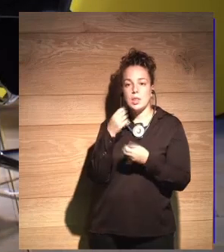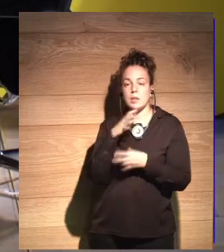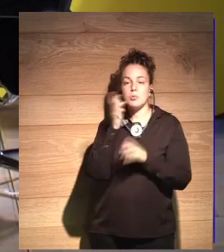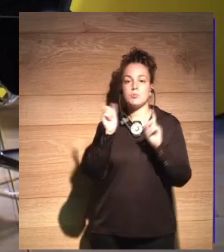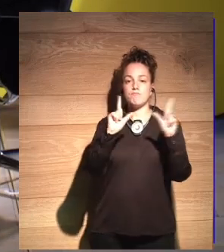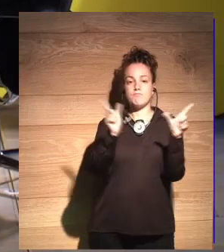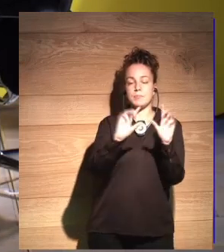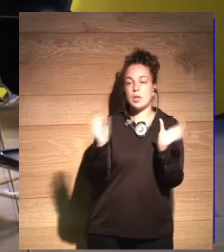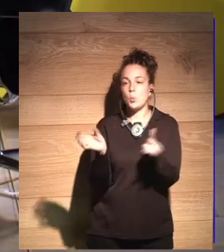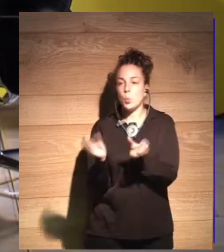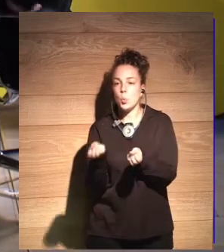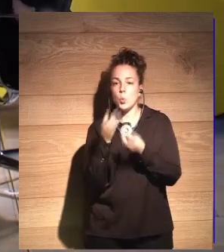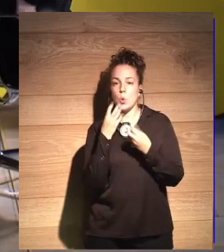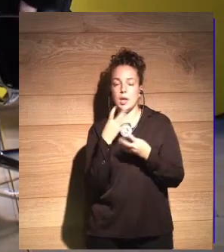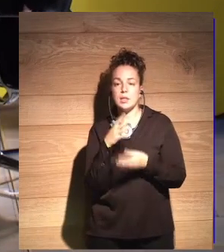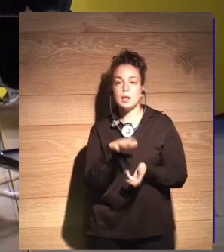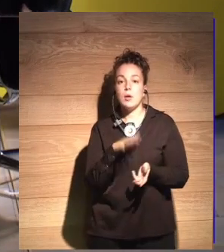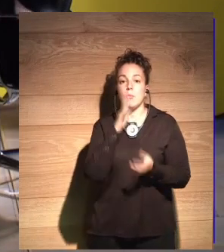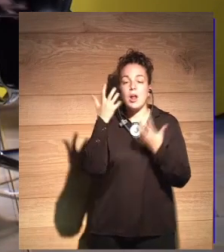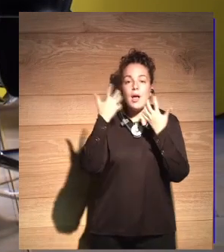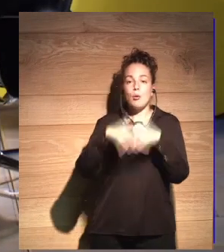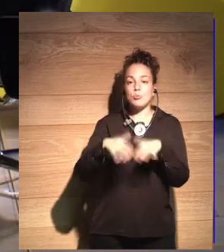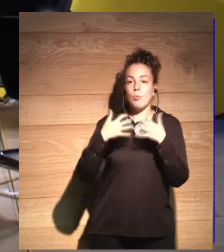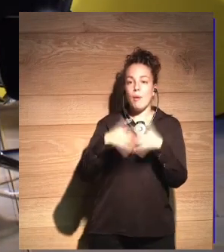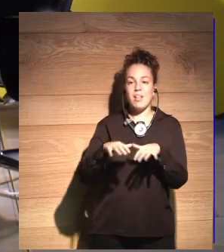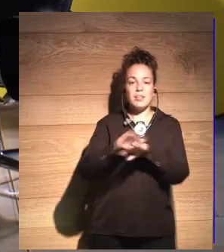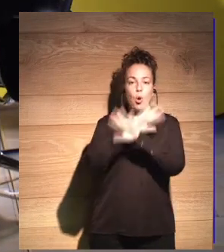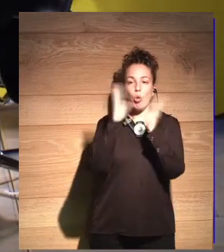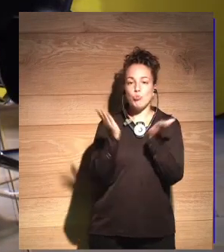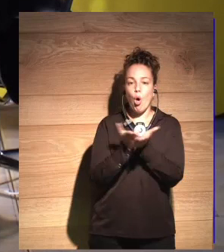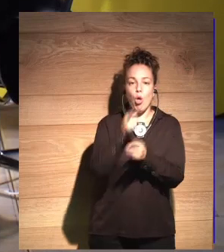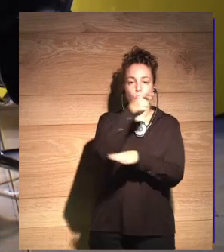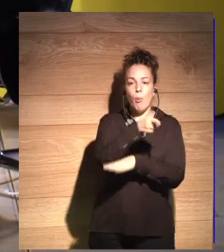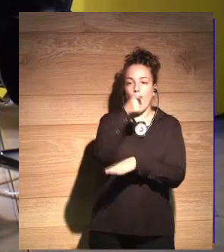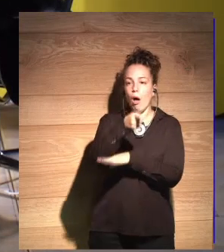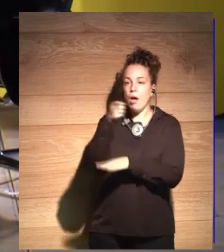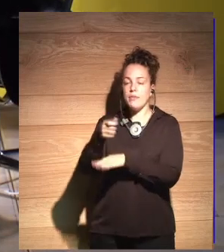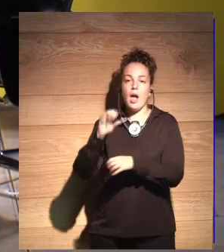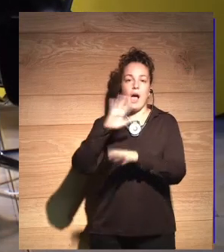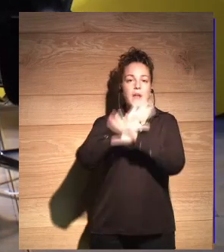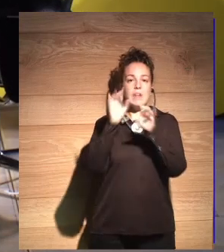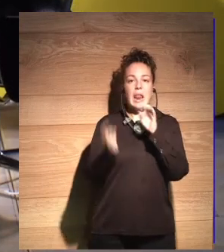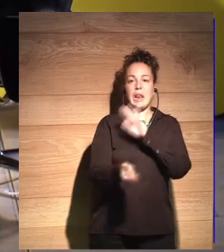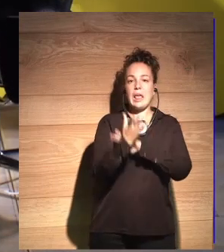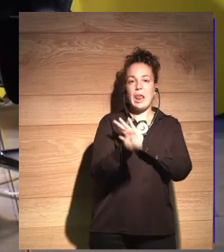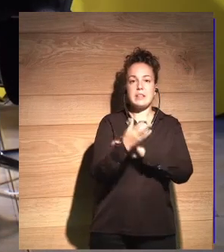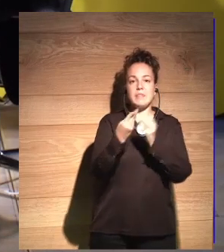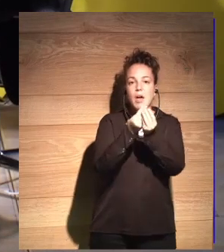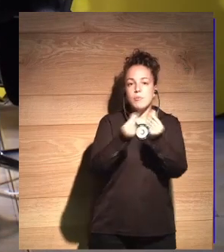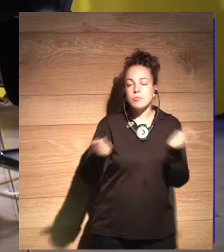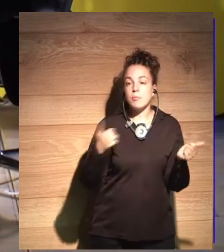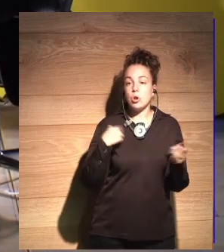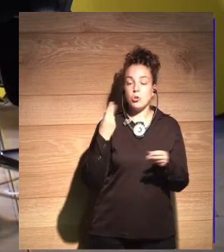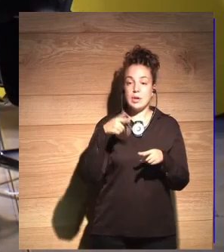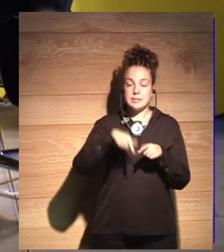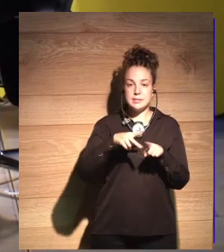away our creativity. It's like, no, you're using it to inspire you, I use it to make music, like it's a